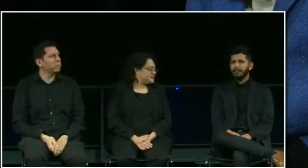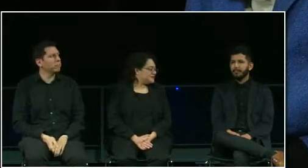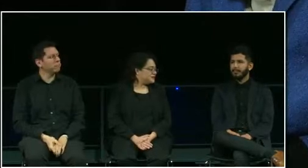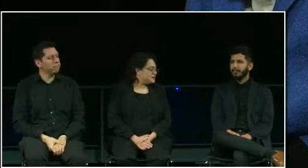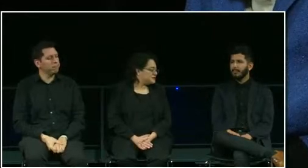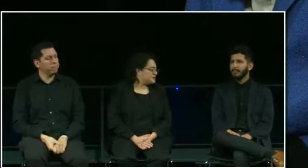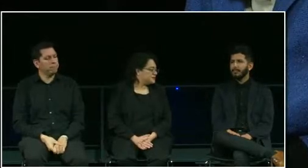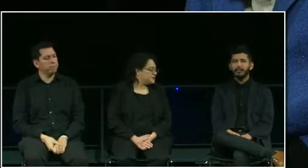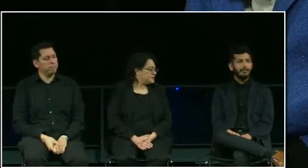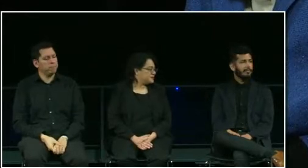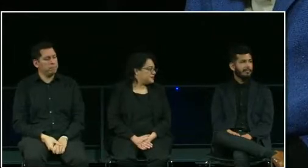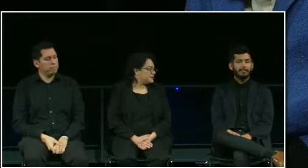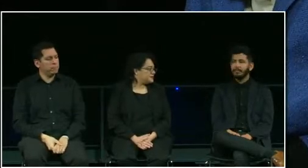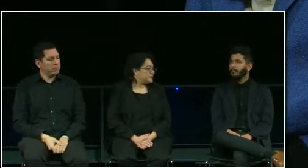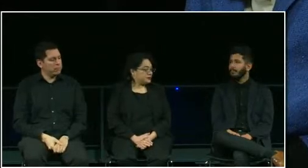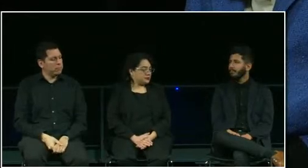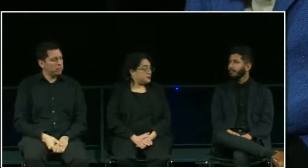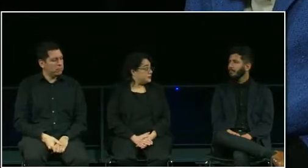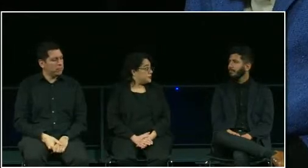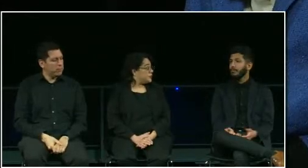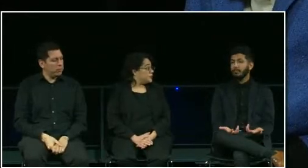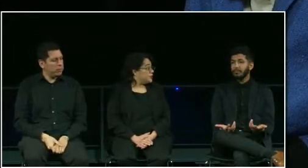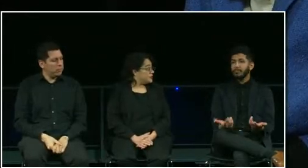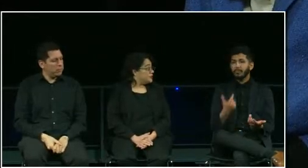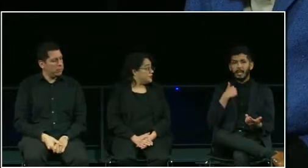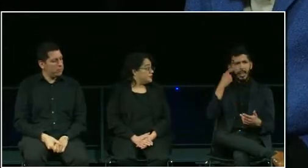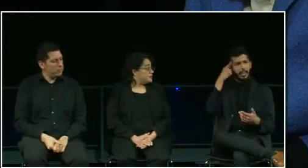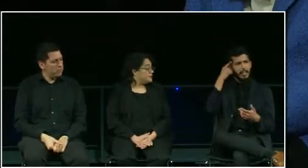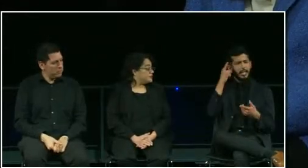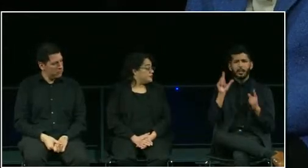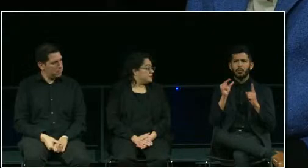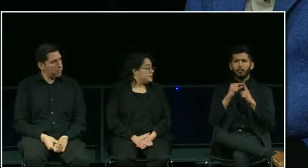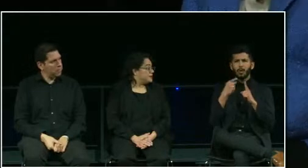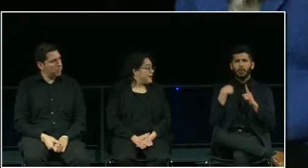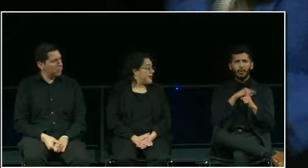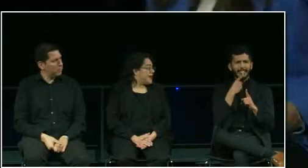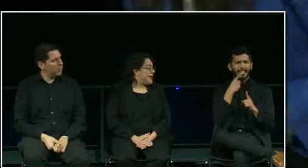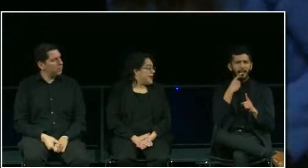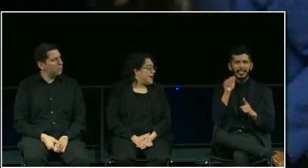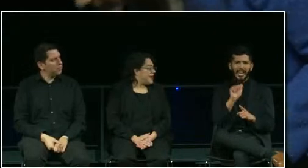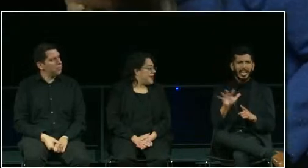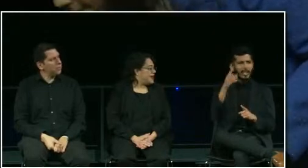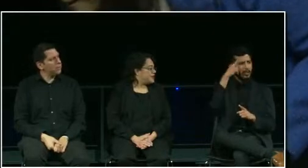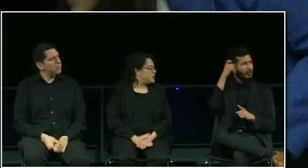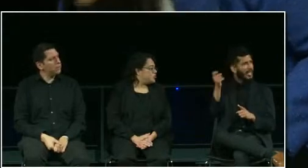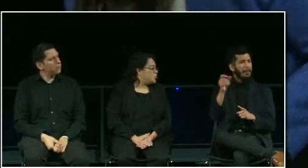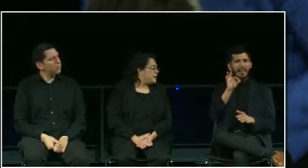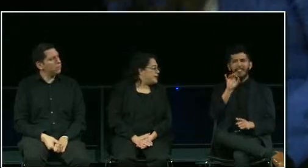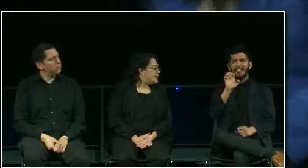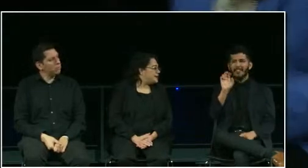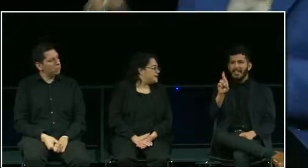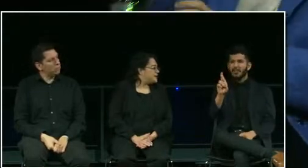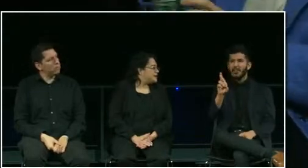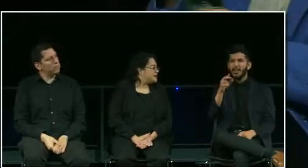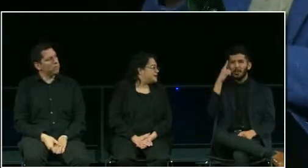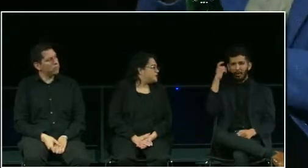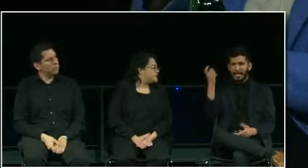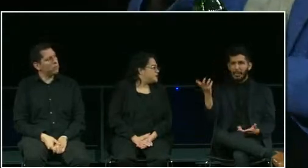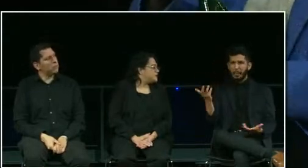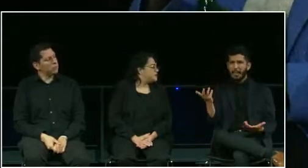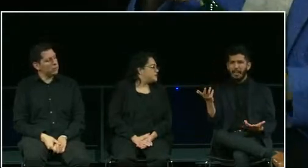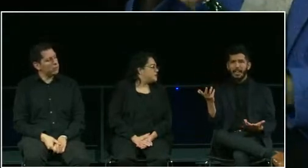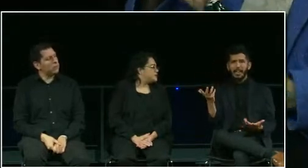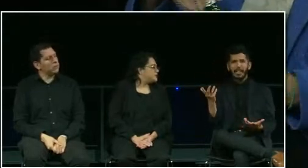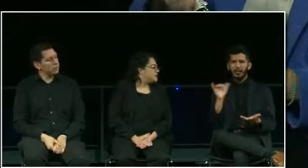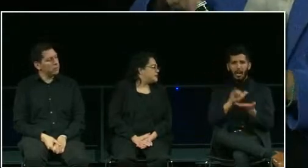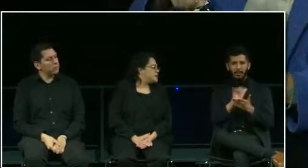Yeah, I think the term we coined was Asian tween fever dream, and that was kind of the look and the style